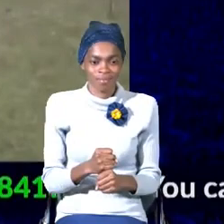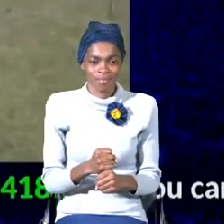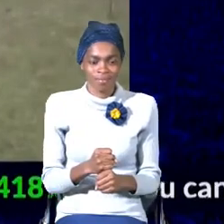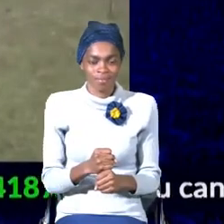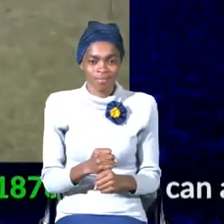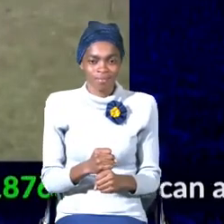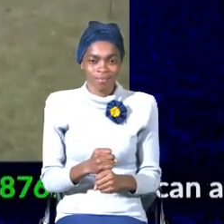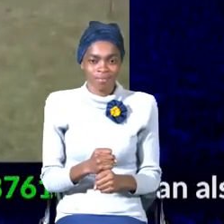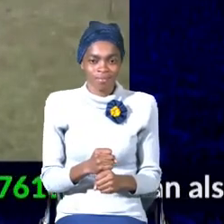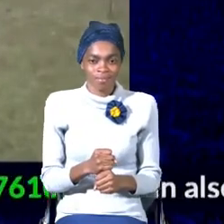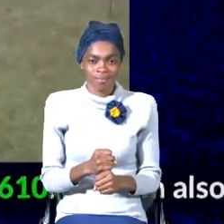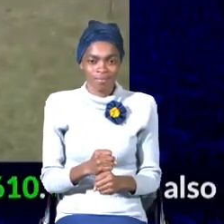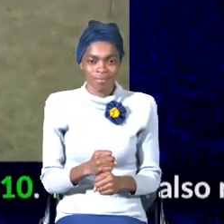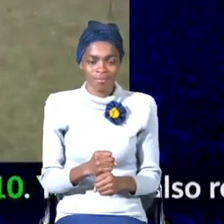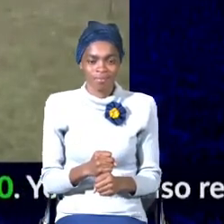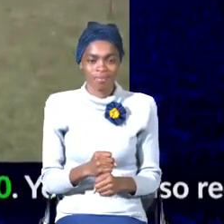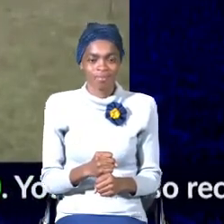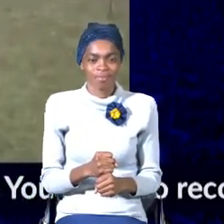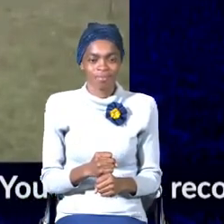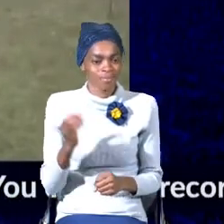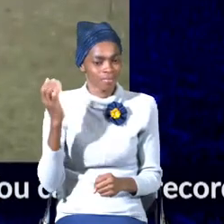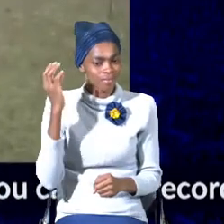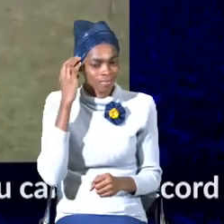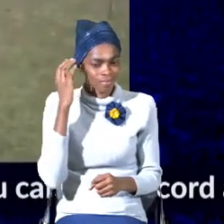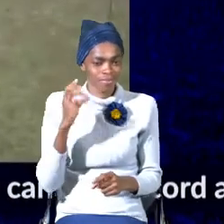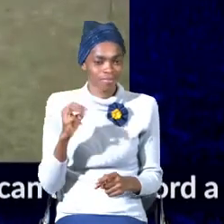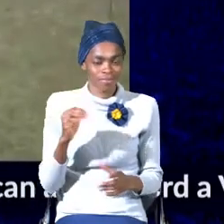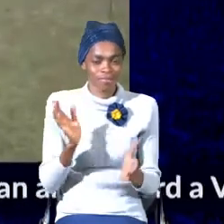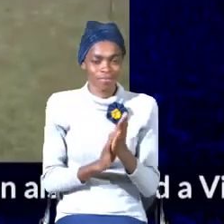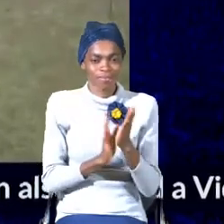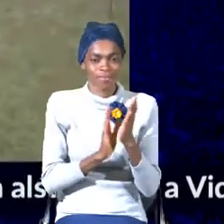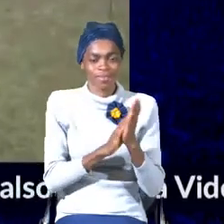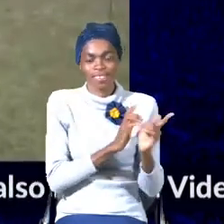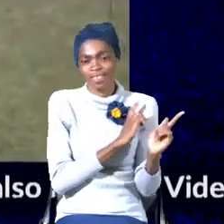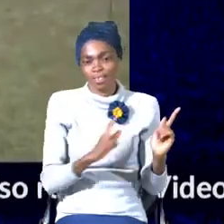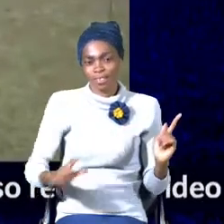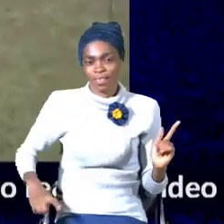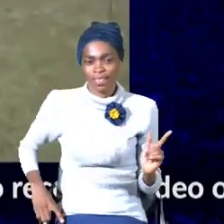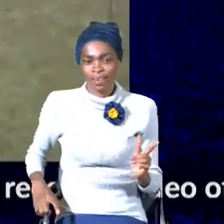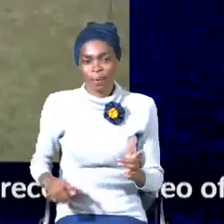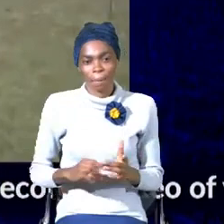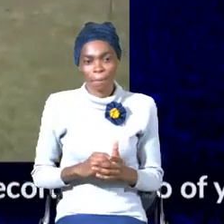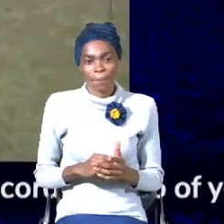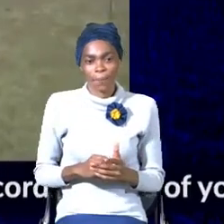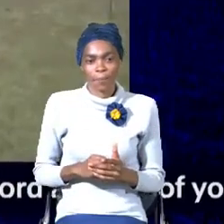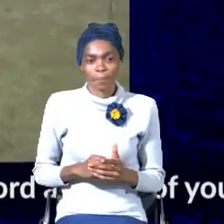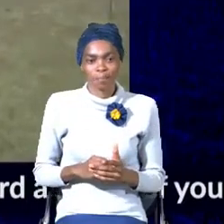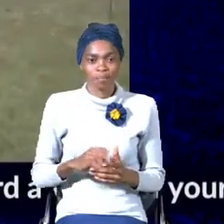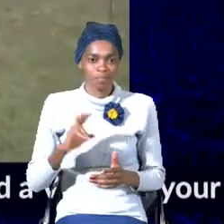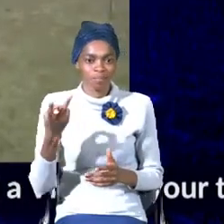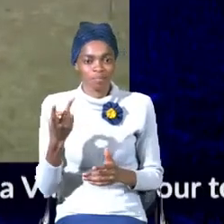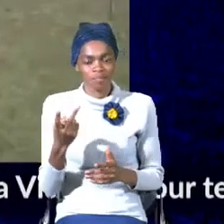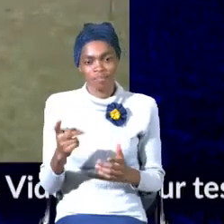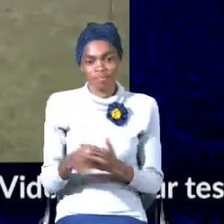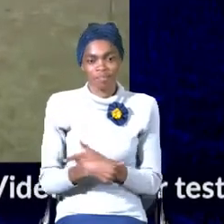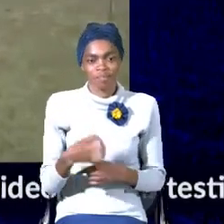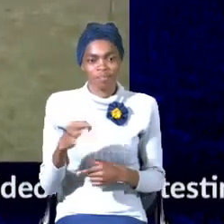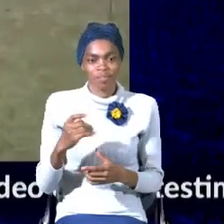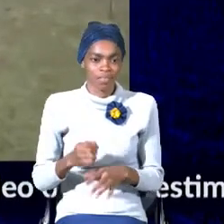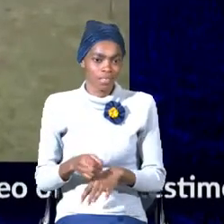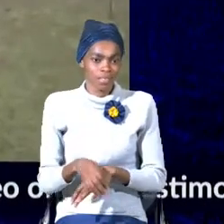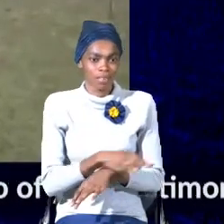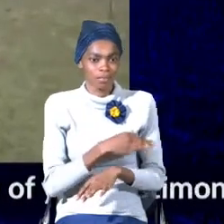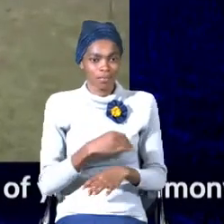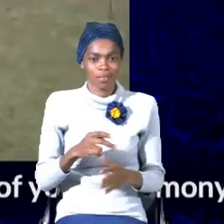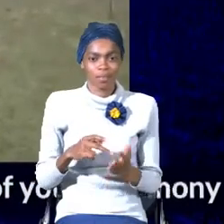Now his testimony. Praise the Lord. On the second day of the Impact program,